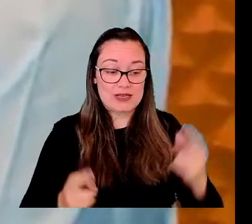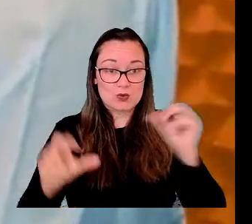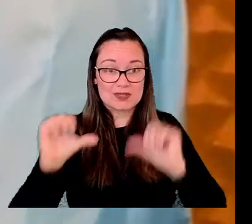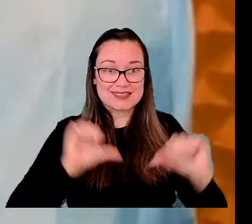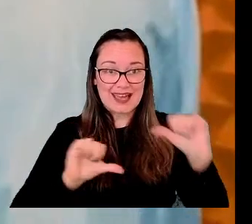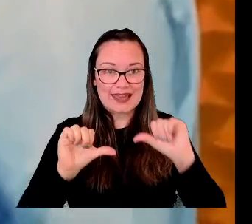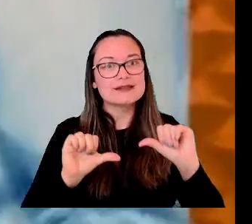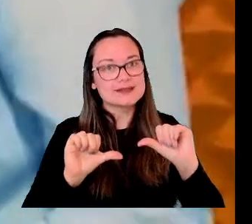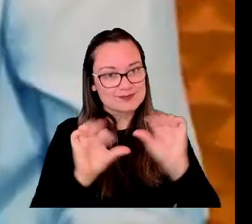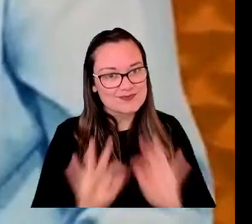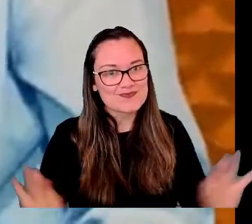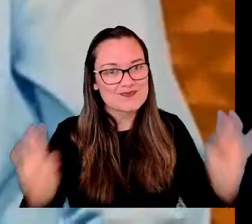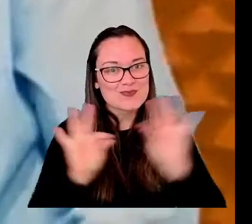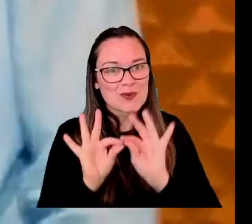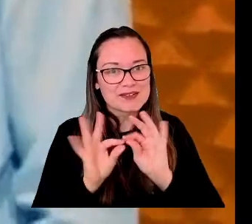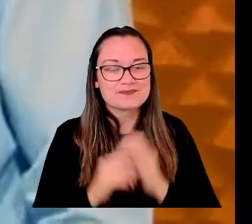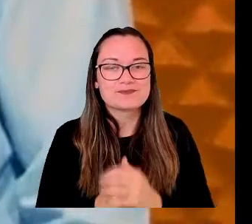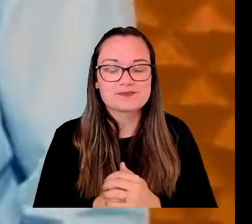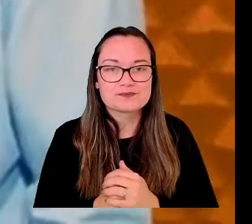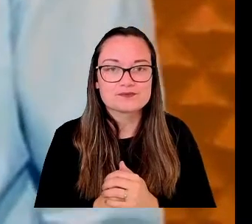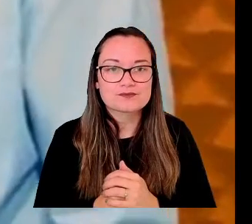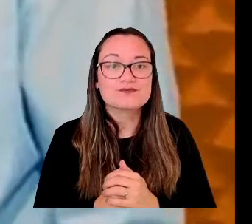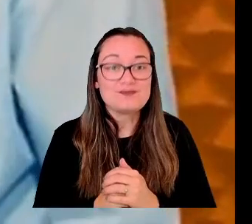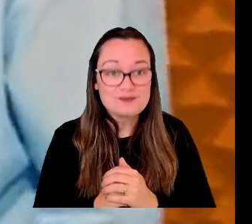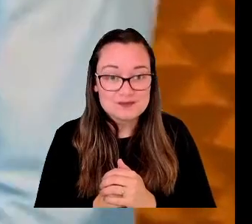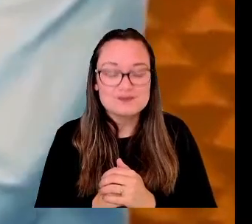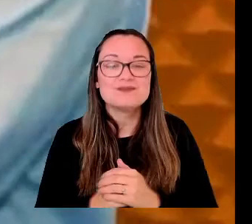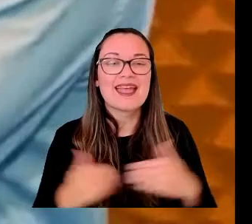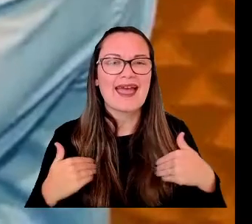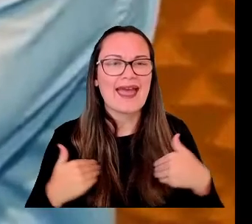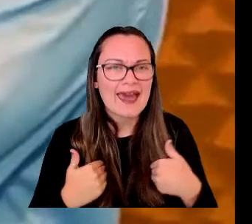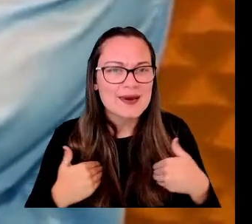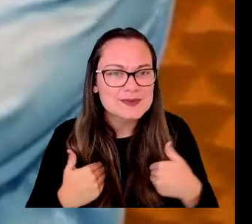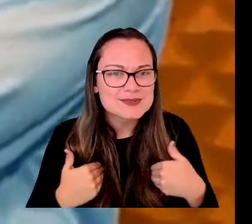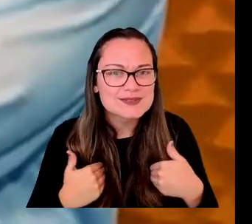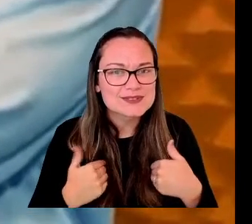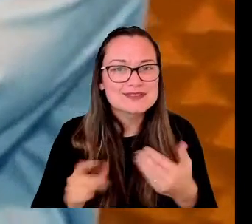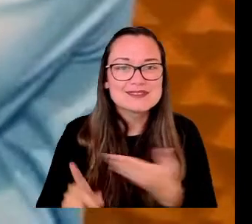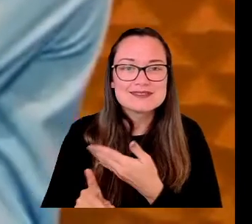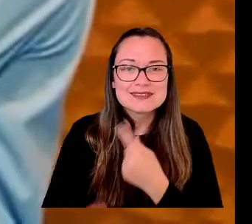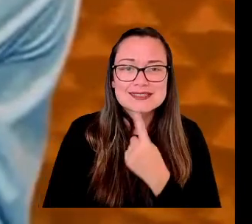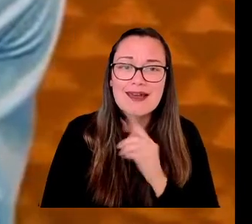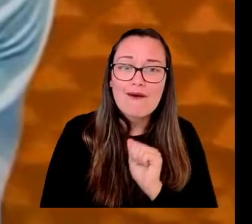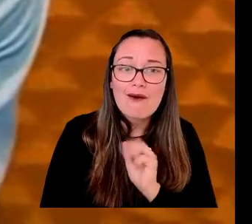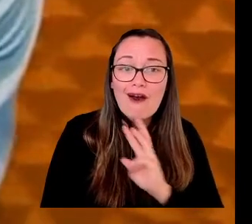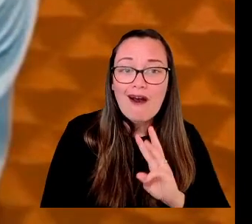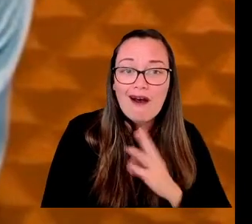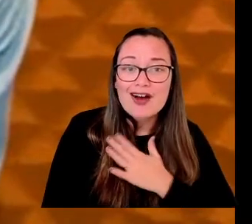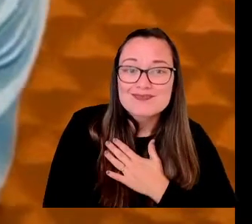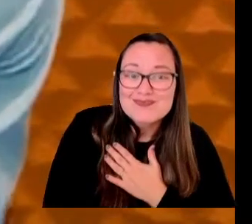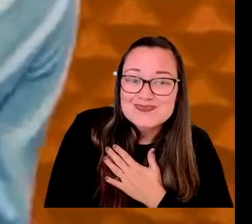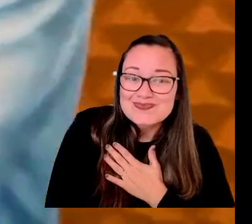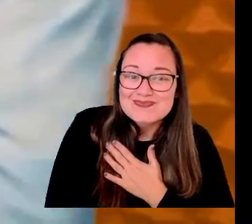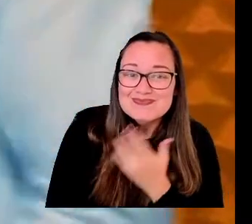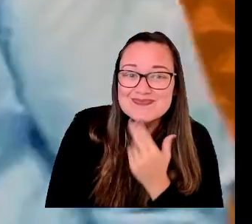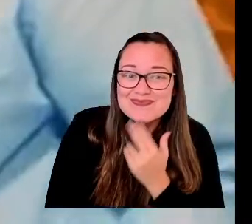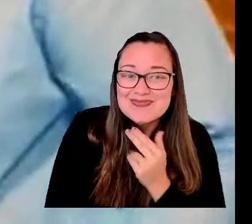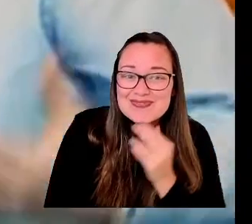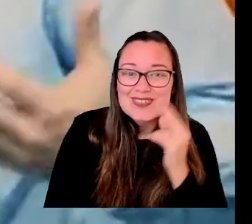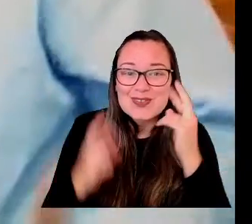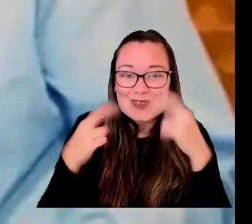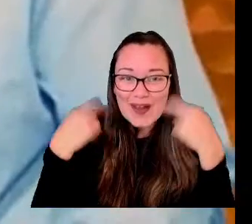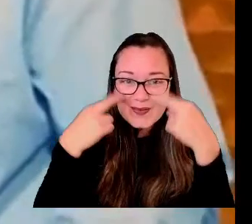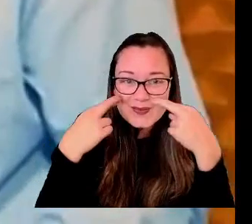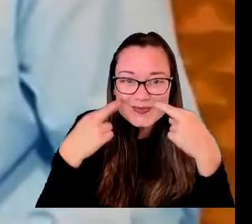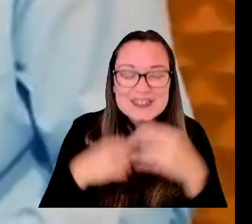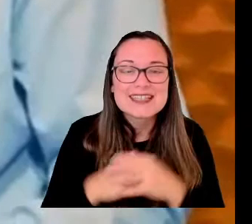about. Animals, if you like working with animals, and I'll go ahead and say, aw, it's a cute little raccoon. If